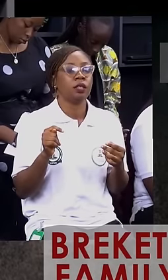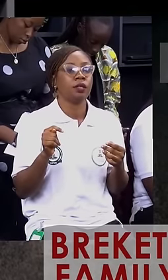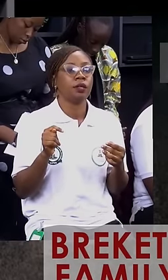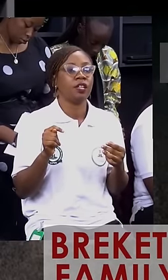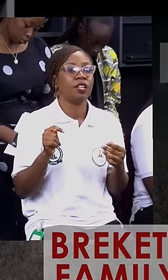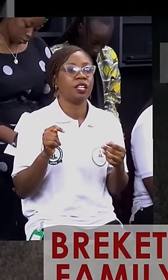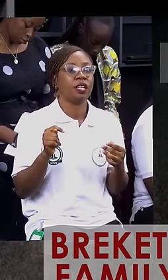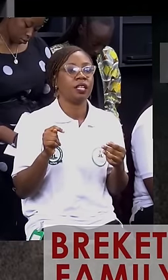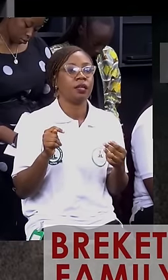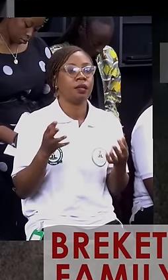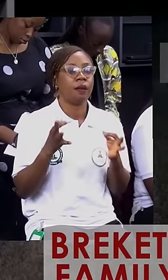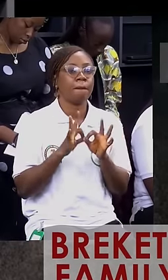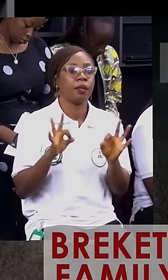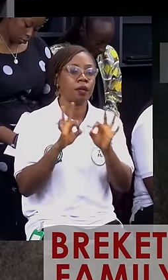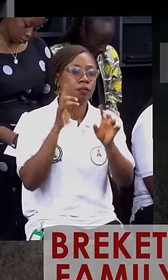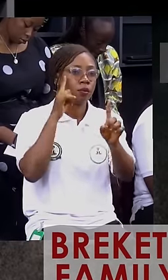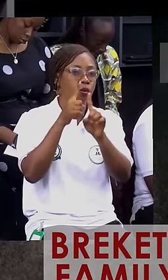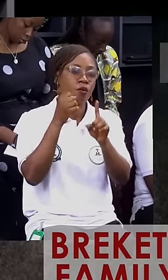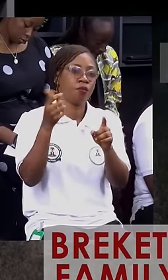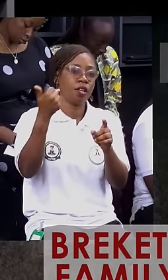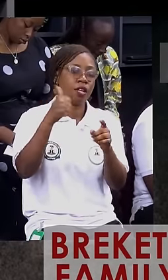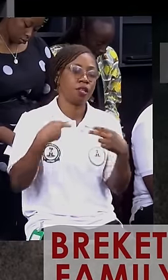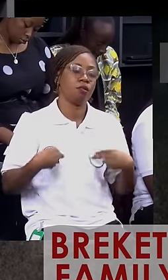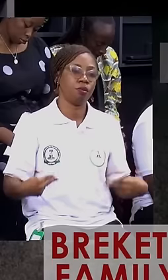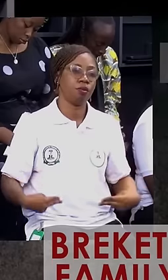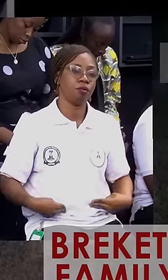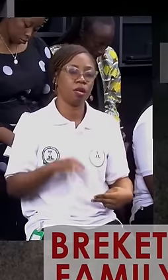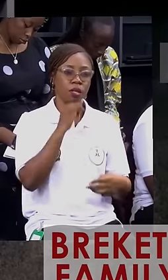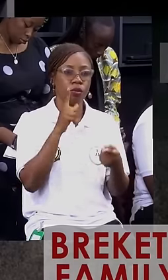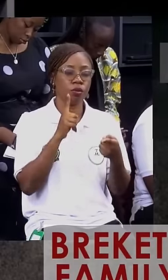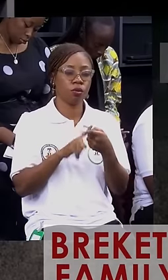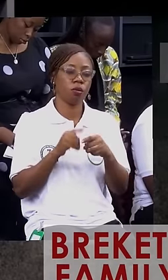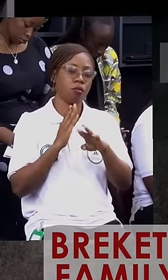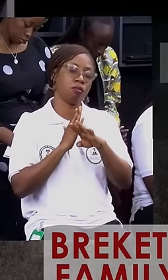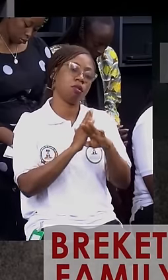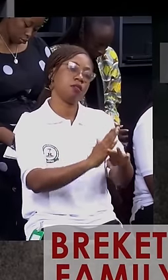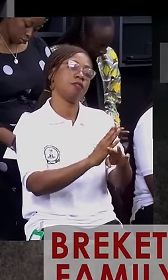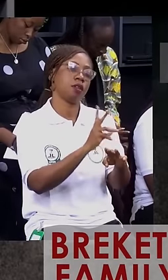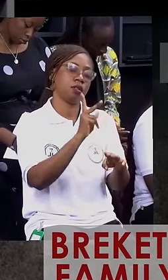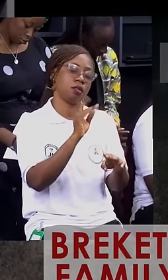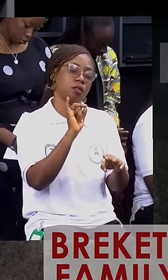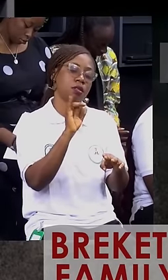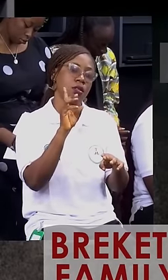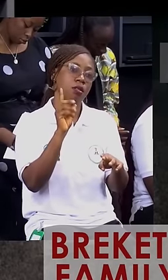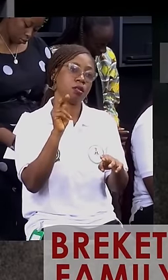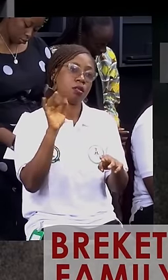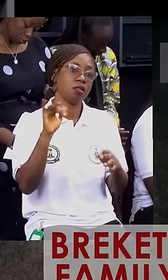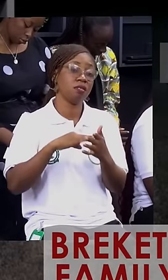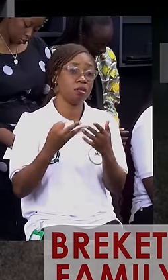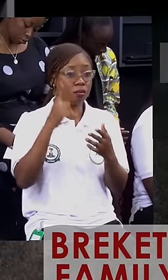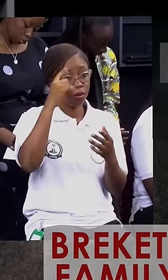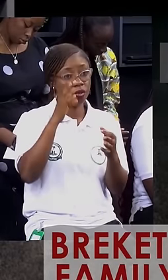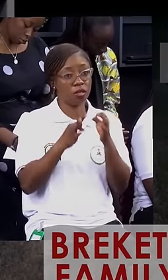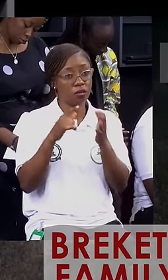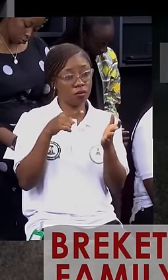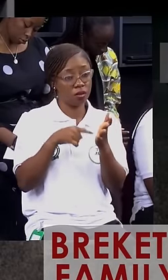the ultimate aim of any human person is to prevent kidney failure. Because if kidney failure